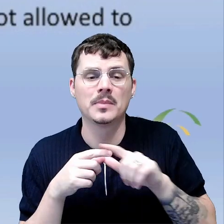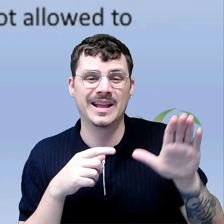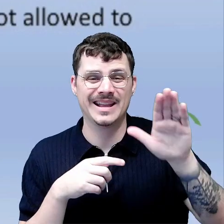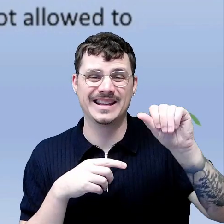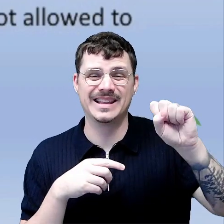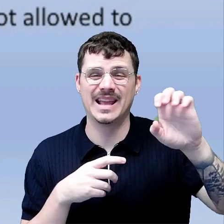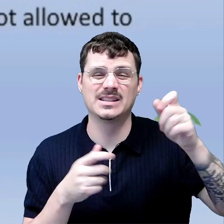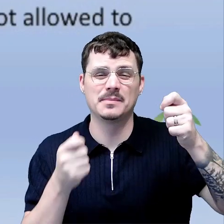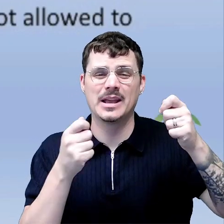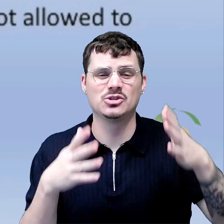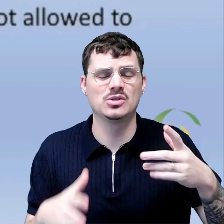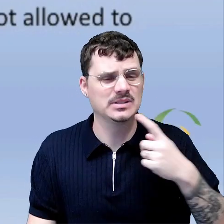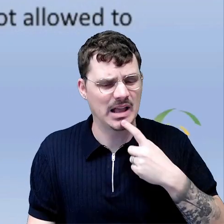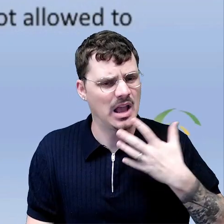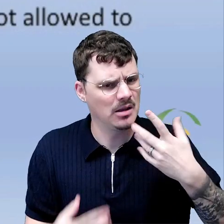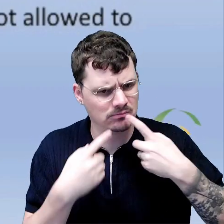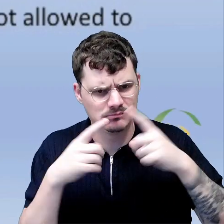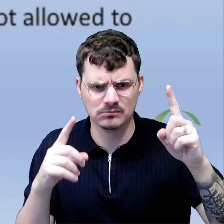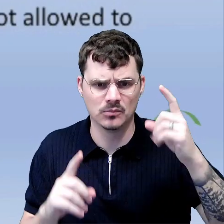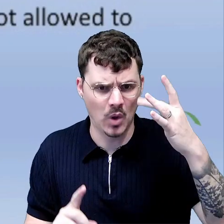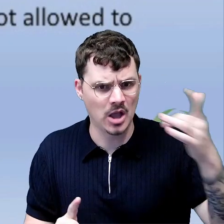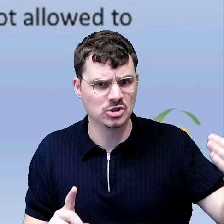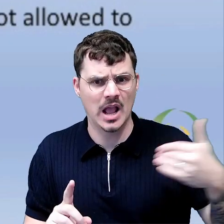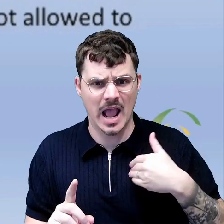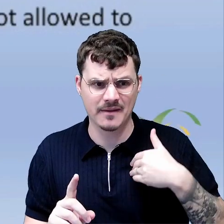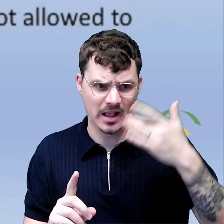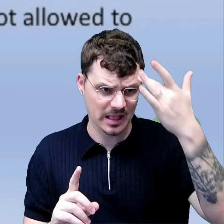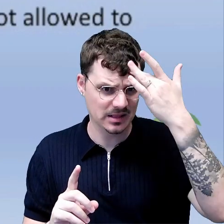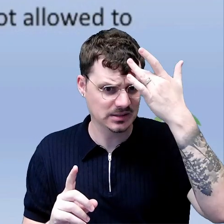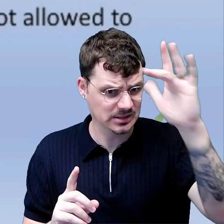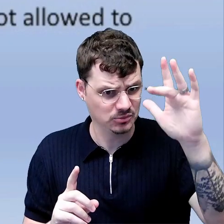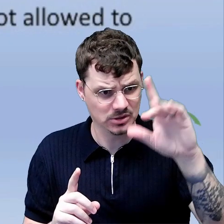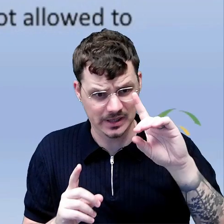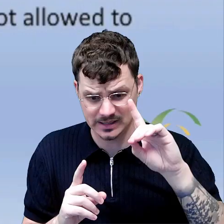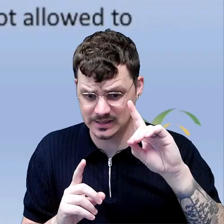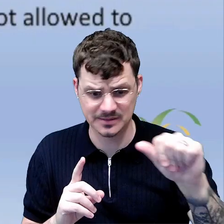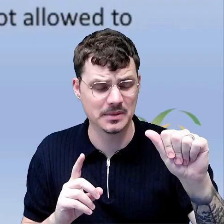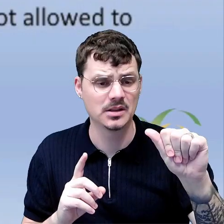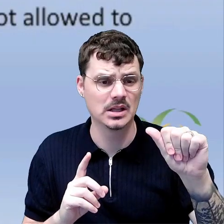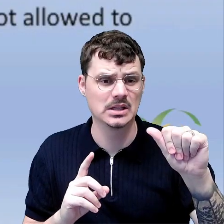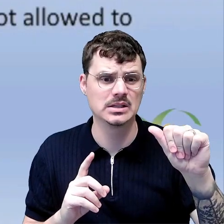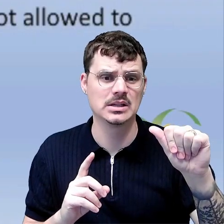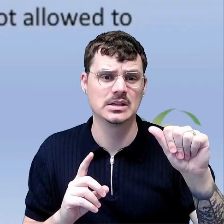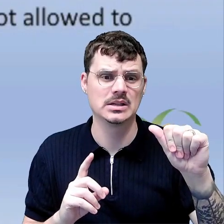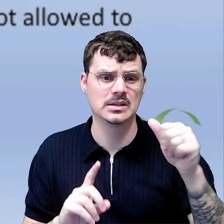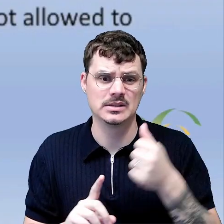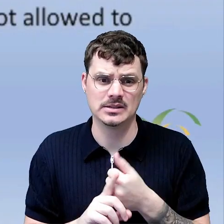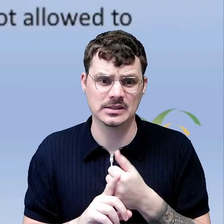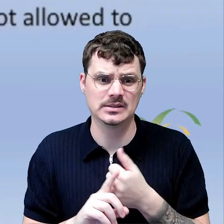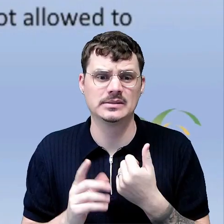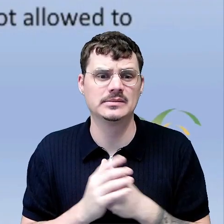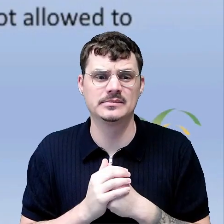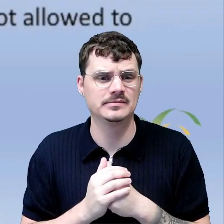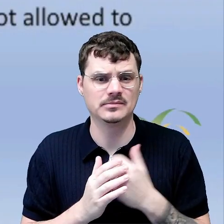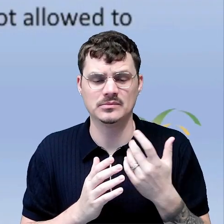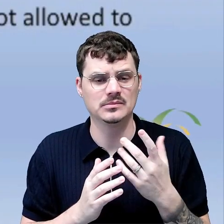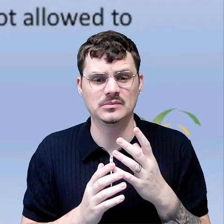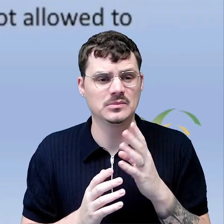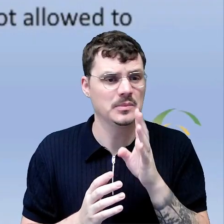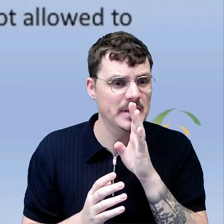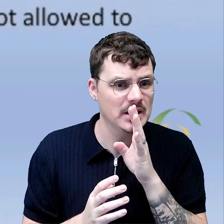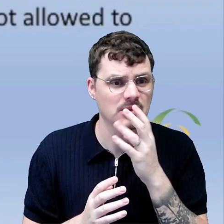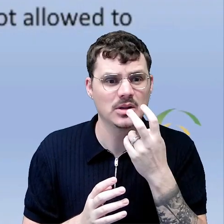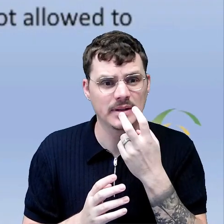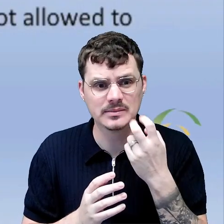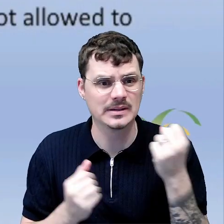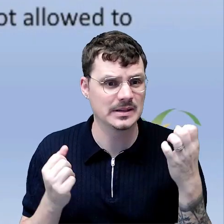manager proclaimed that since she has profound intellectual disability and doesn't use